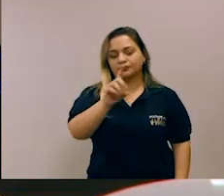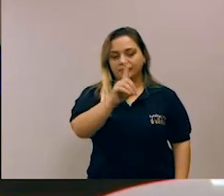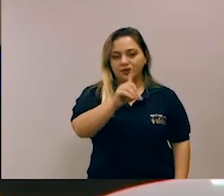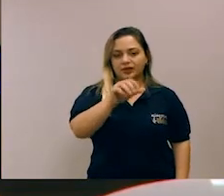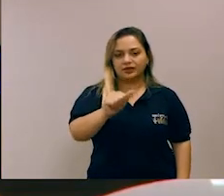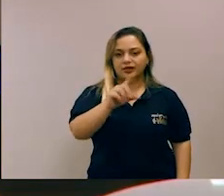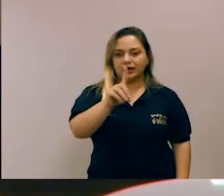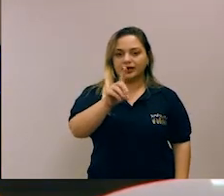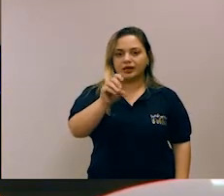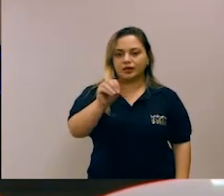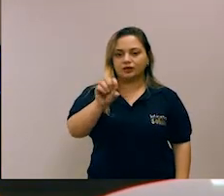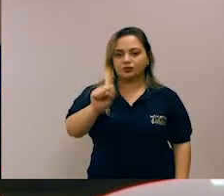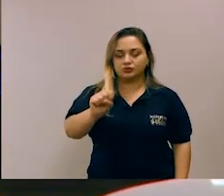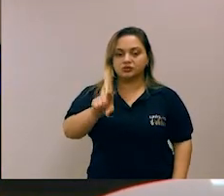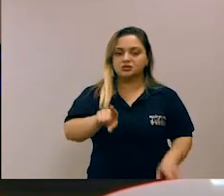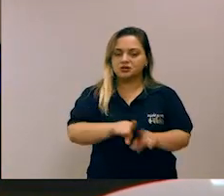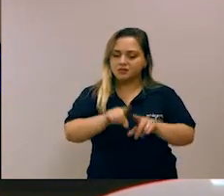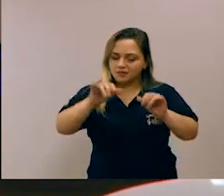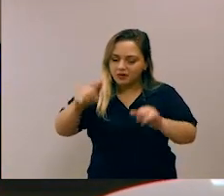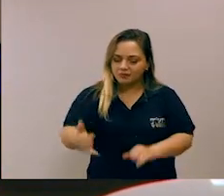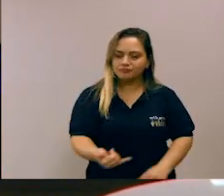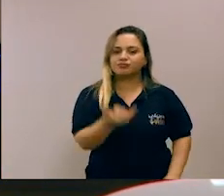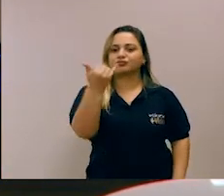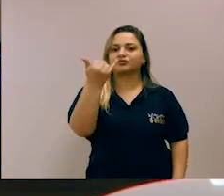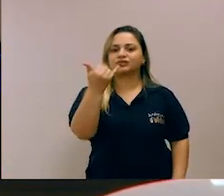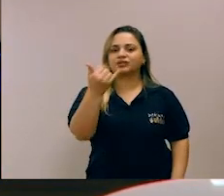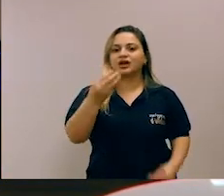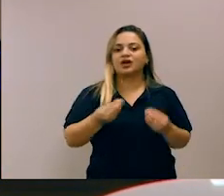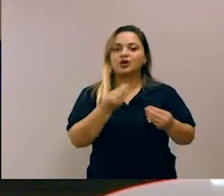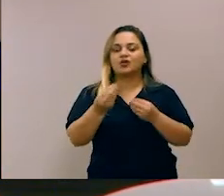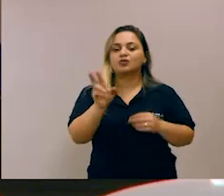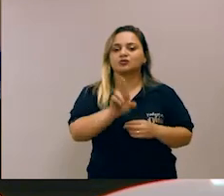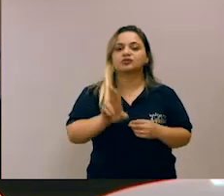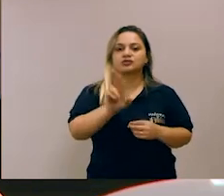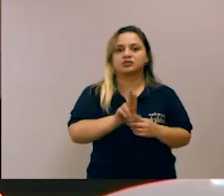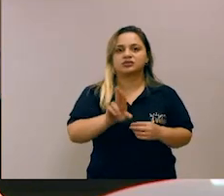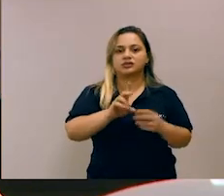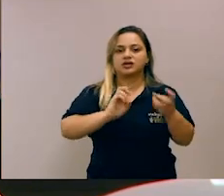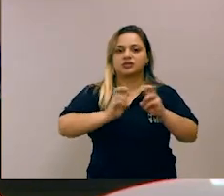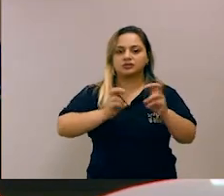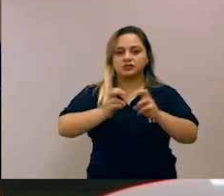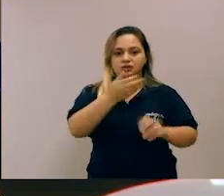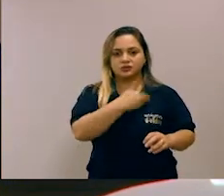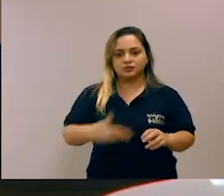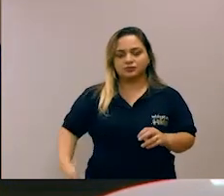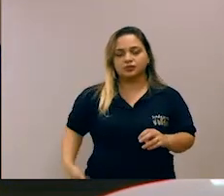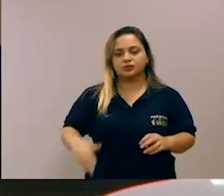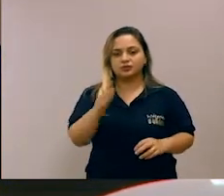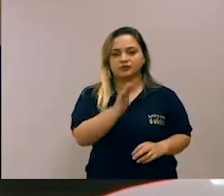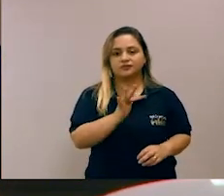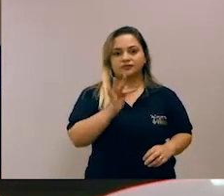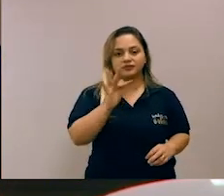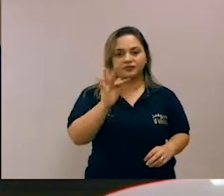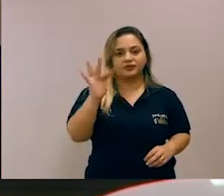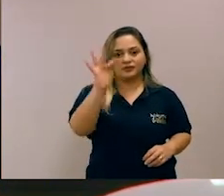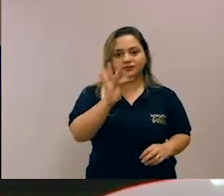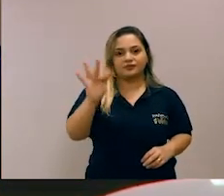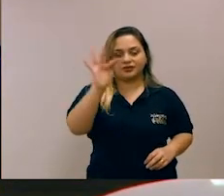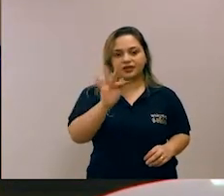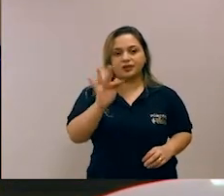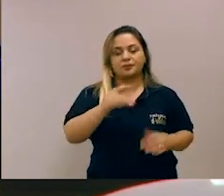need to bring this information to the federal level. And so I would like